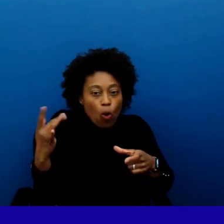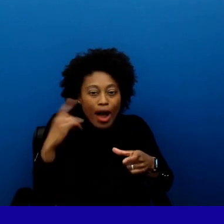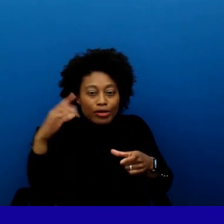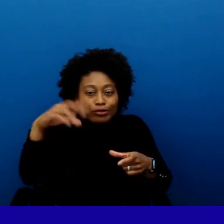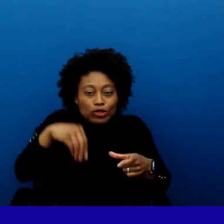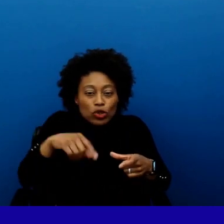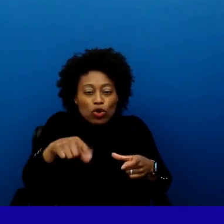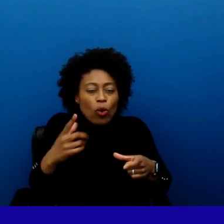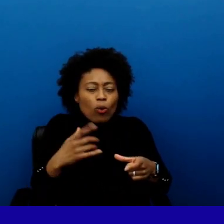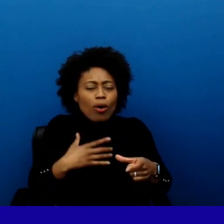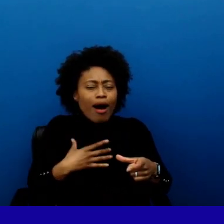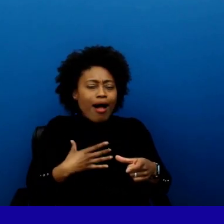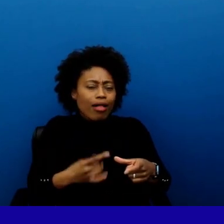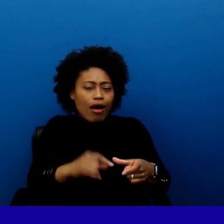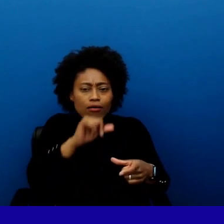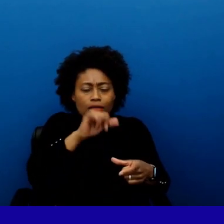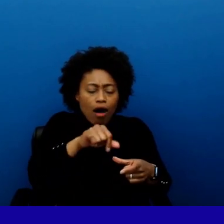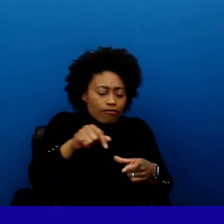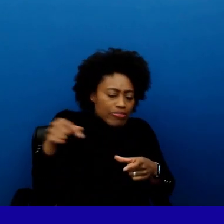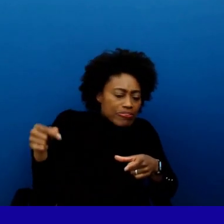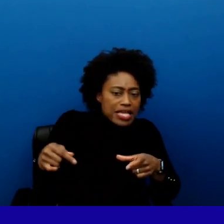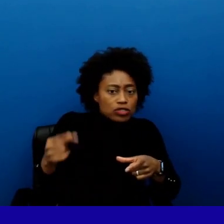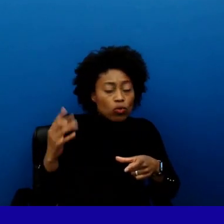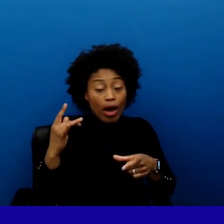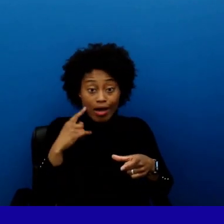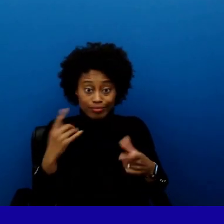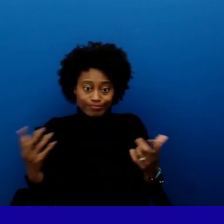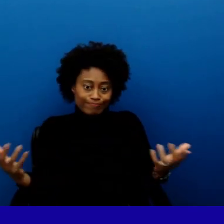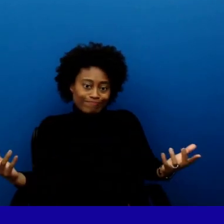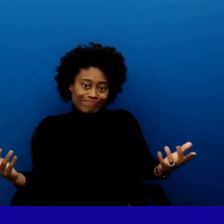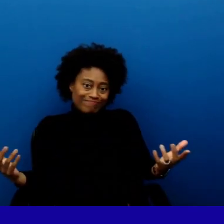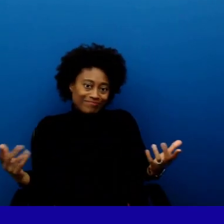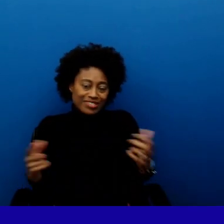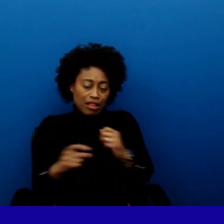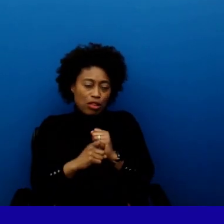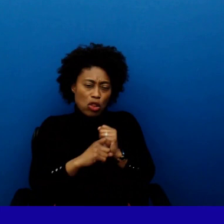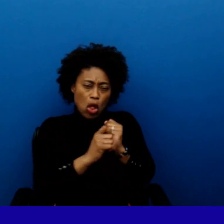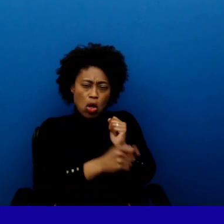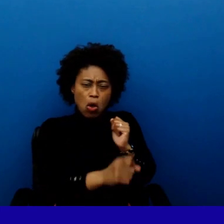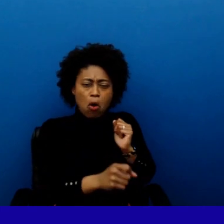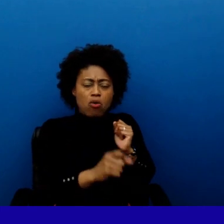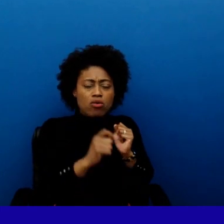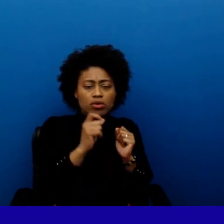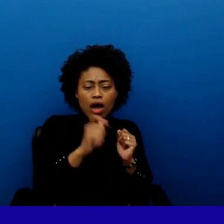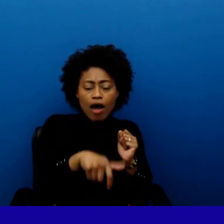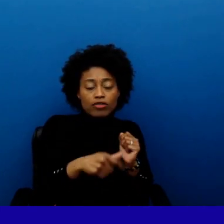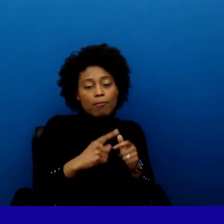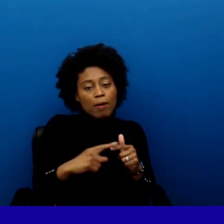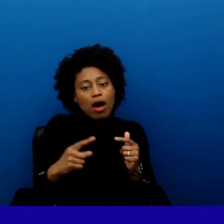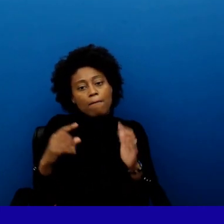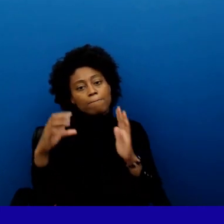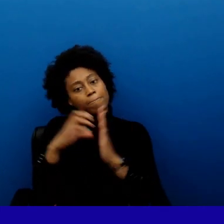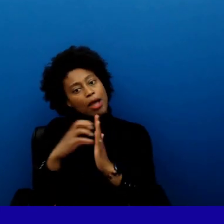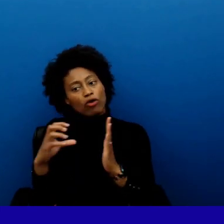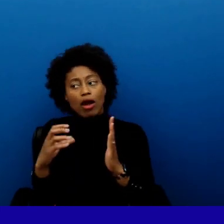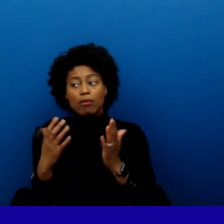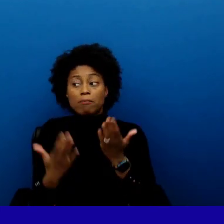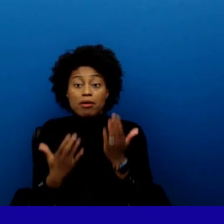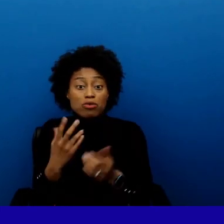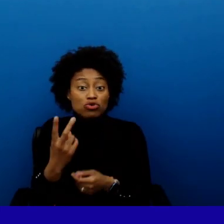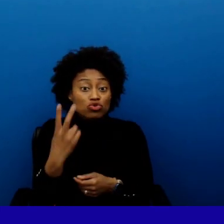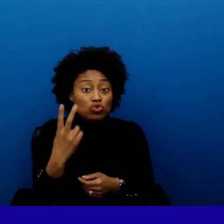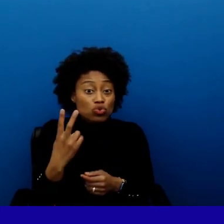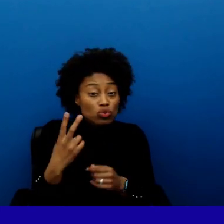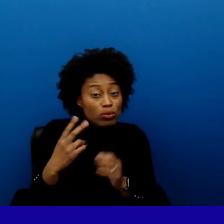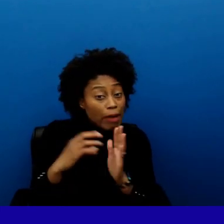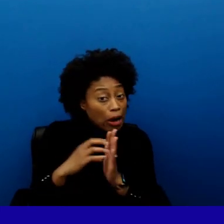about it. I have some longer food histories that doesn't need to be that. You still have to have a paragraph or two of head notes about why that recipe is there.